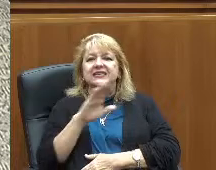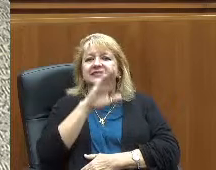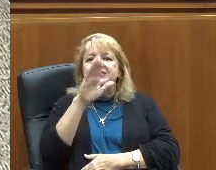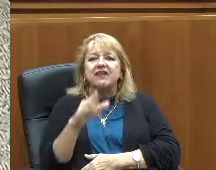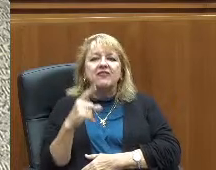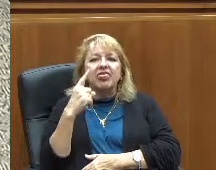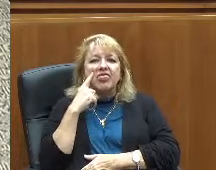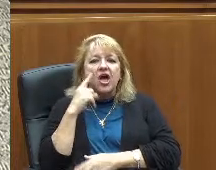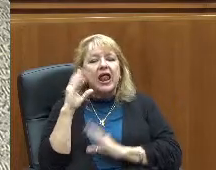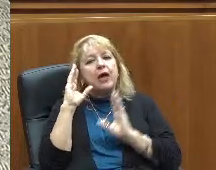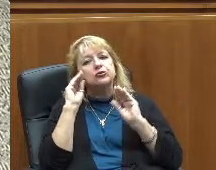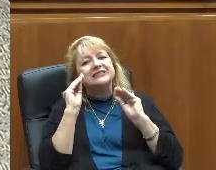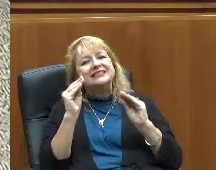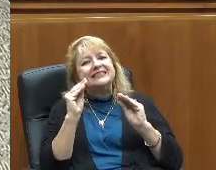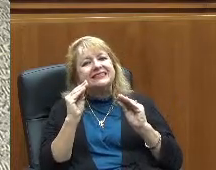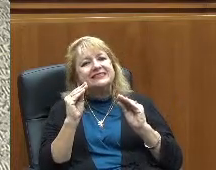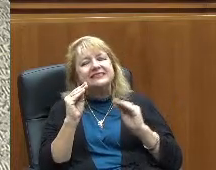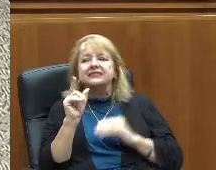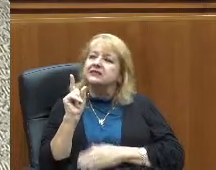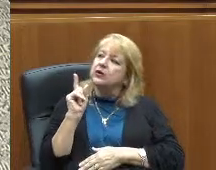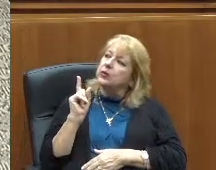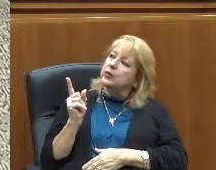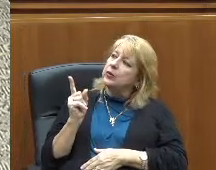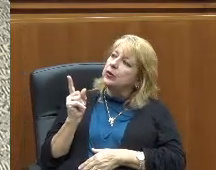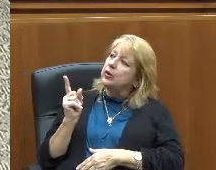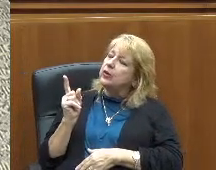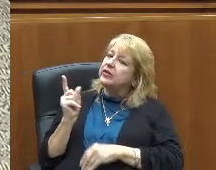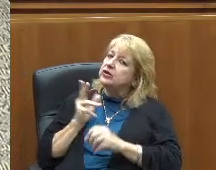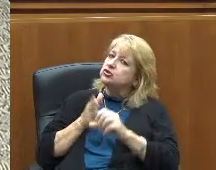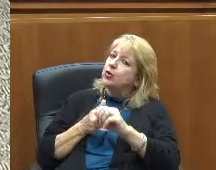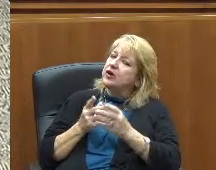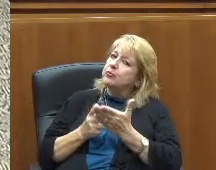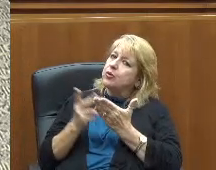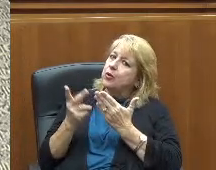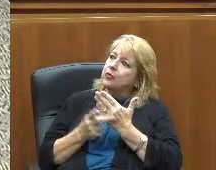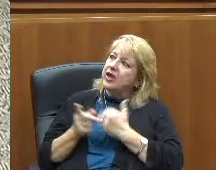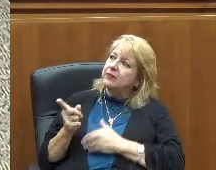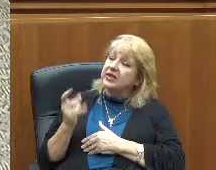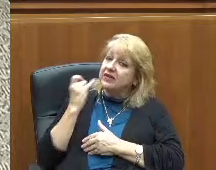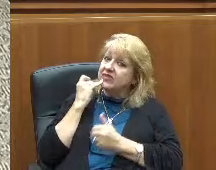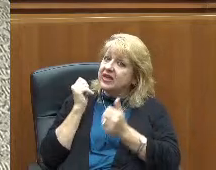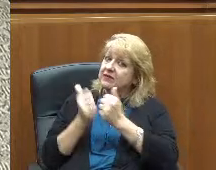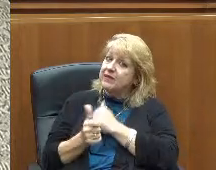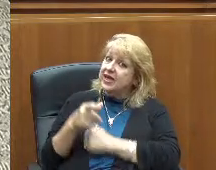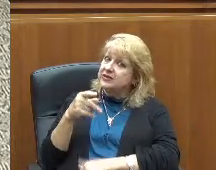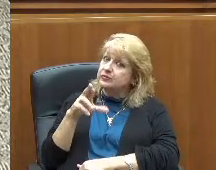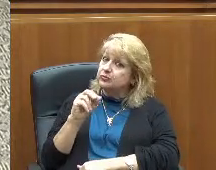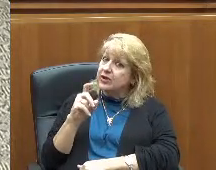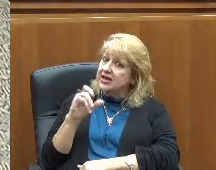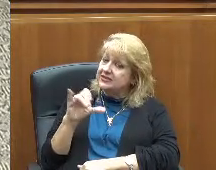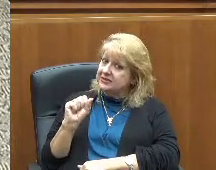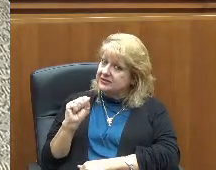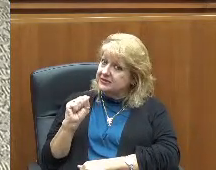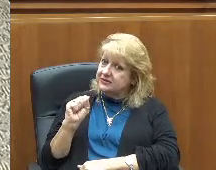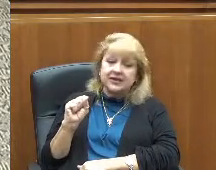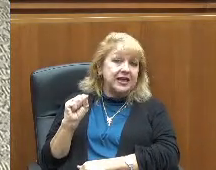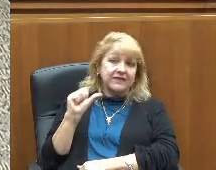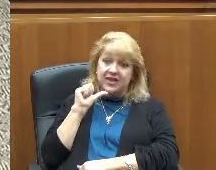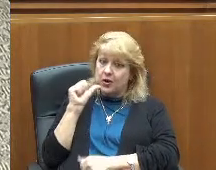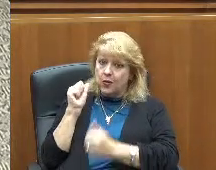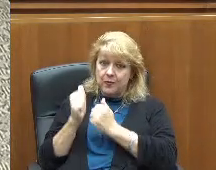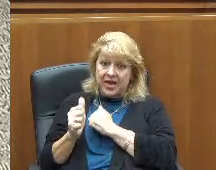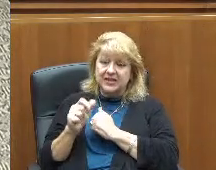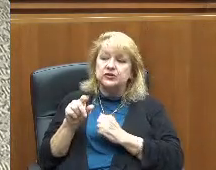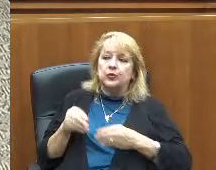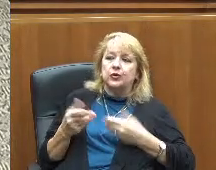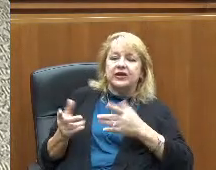thought about teaching. So we get them in a program, and if they can pass their praxis, if not, we get them tutors to help them do